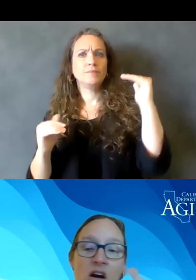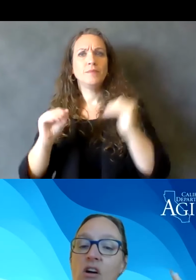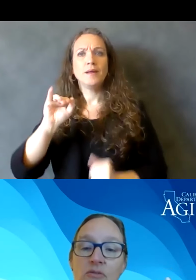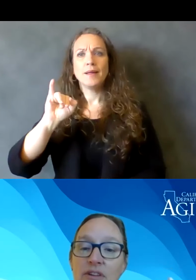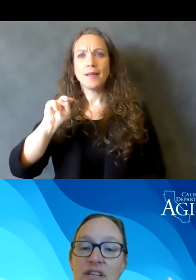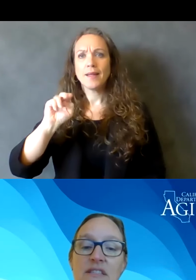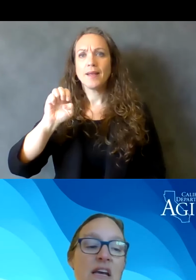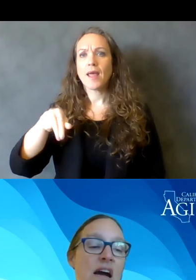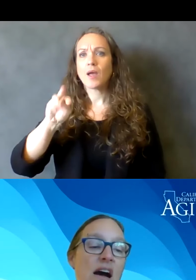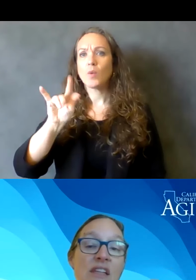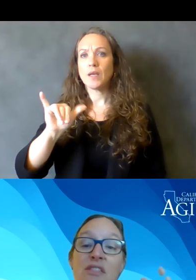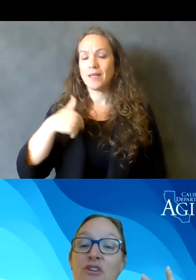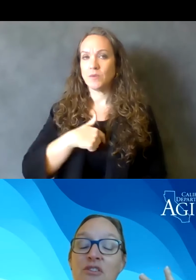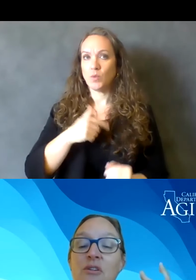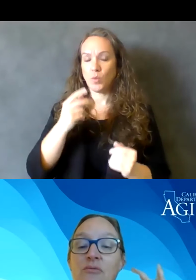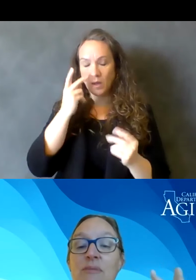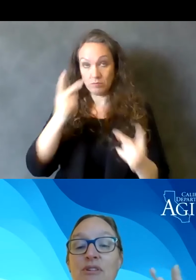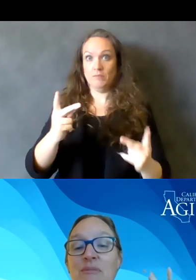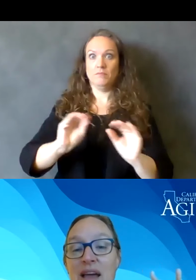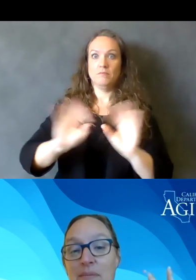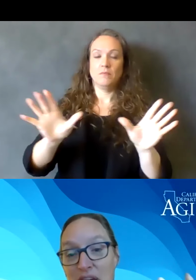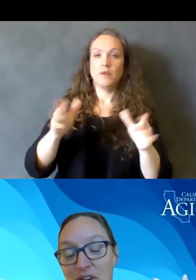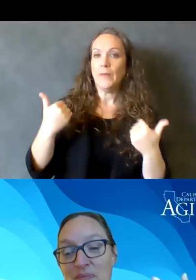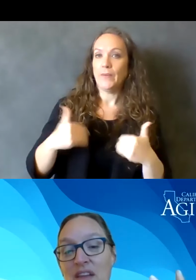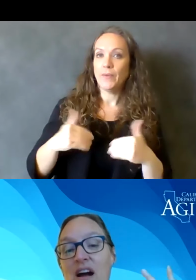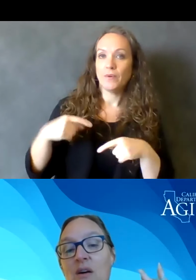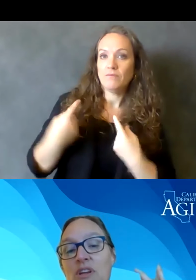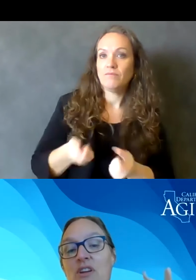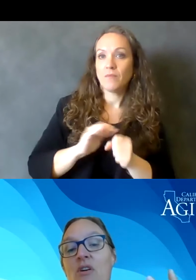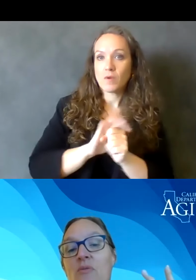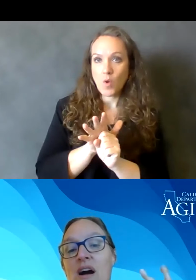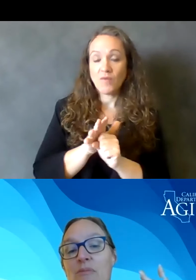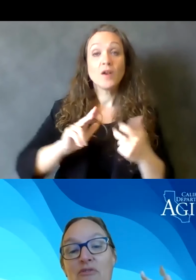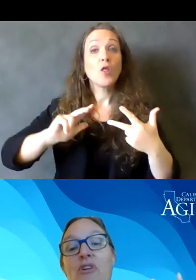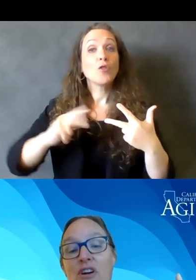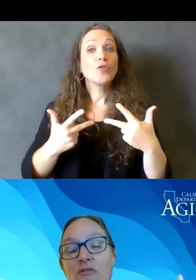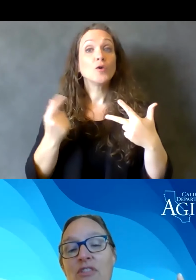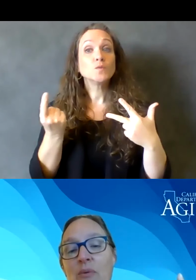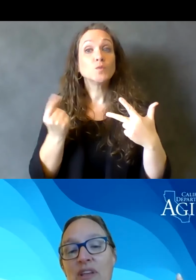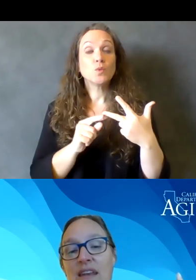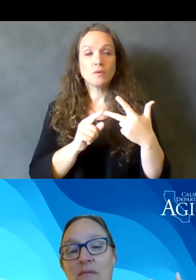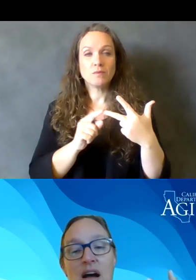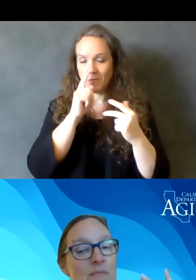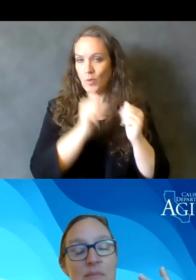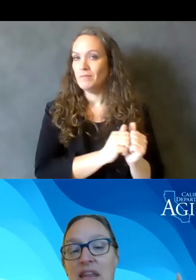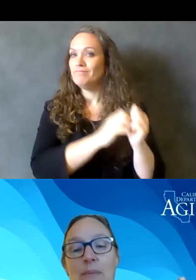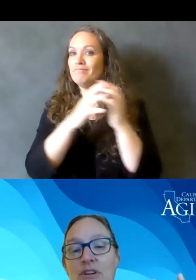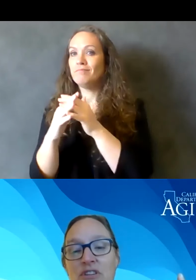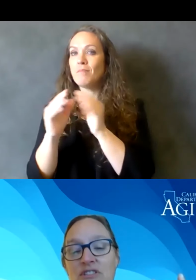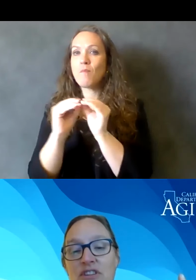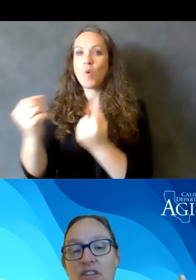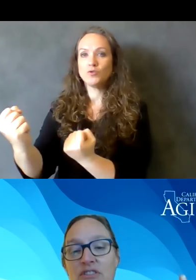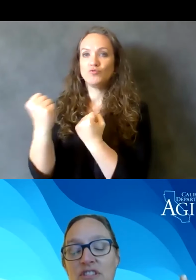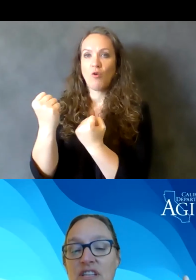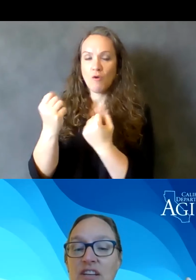and all around us. And third, rebuilding back better. We know before COVID that we have many